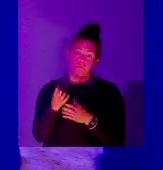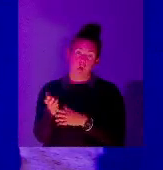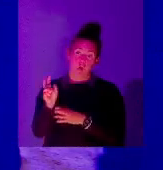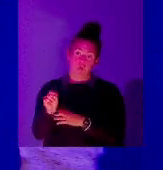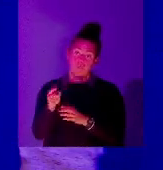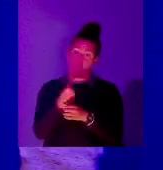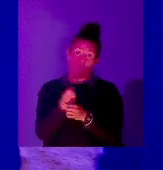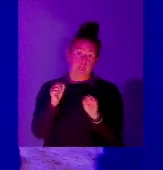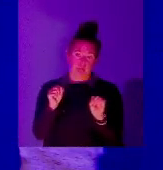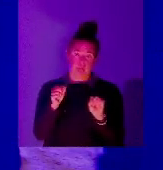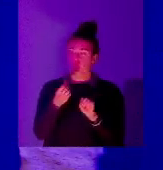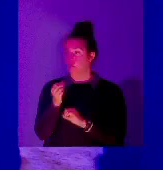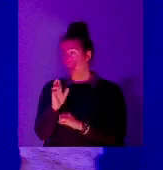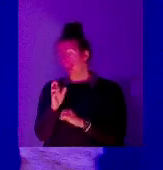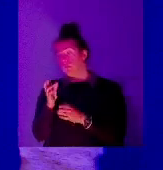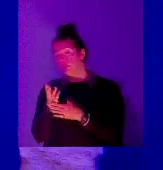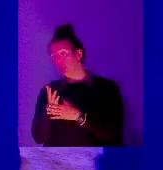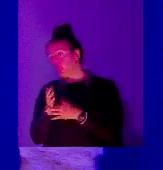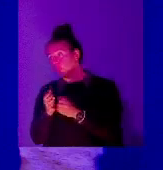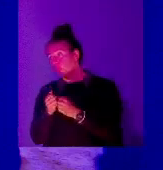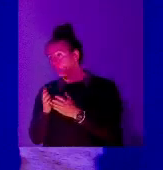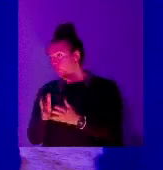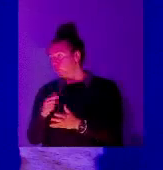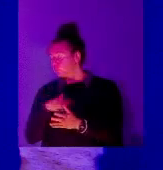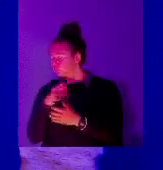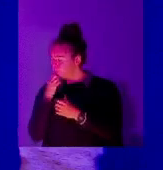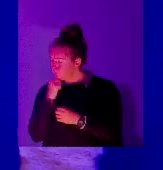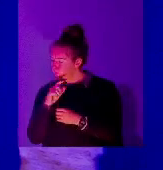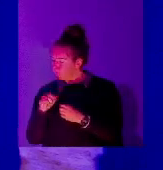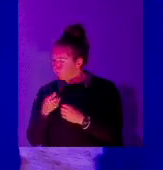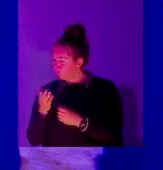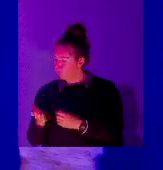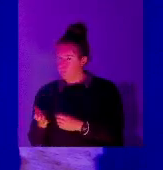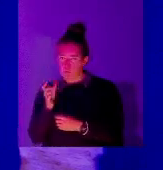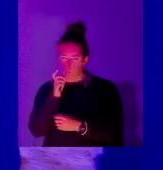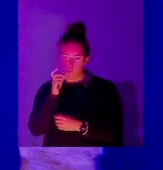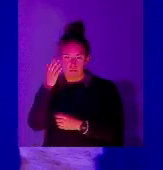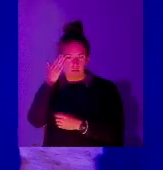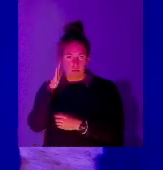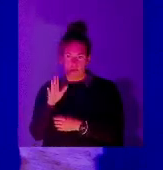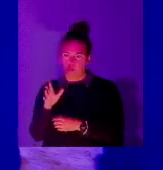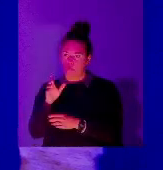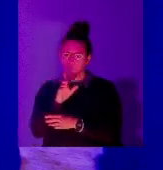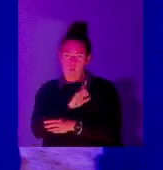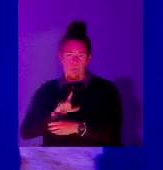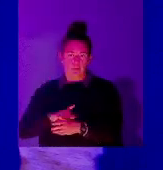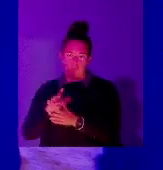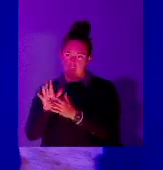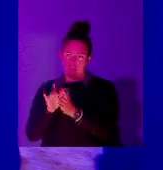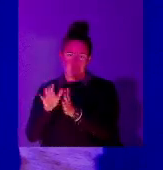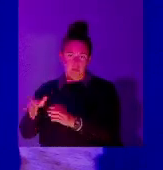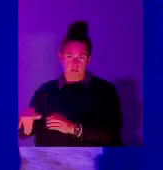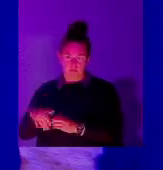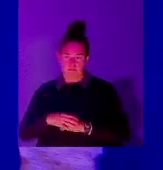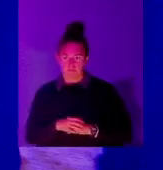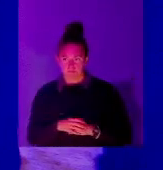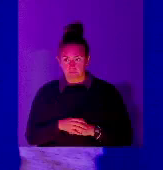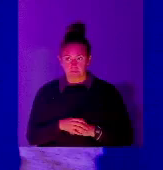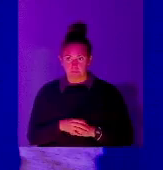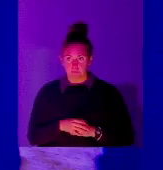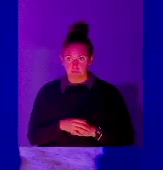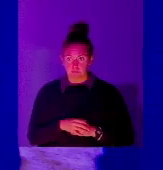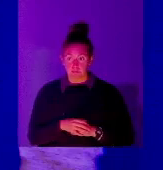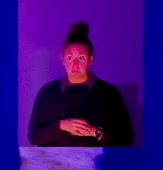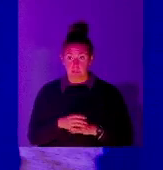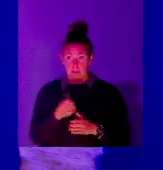with someone you care about who does not yet know the Lord Jesus as Savior. Anyone can get extra